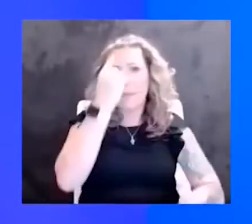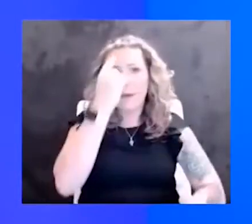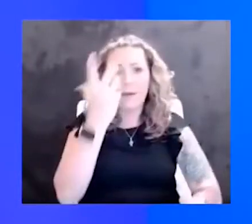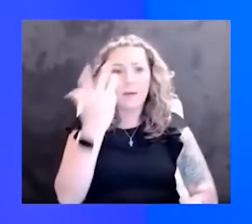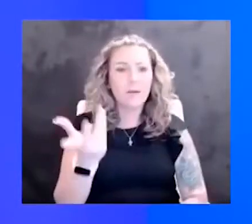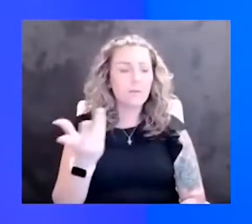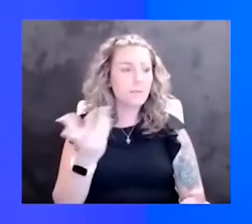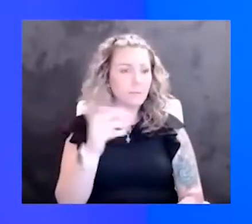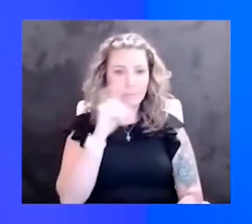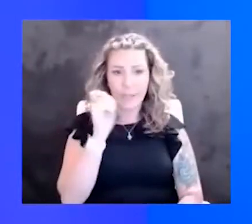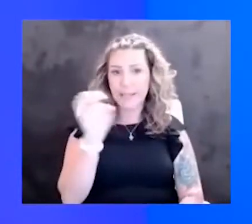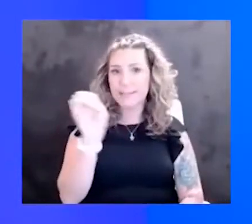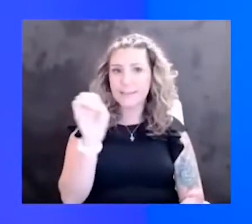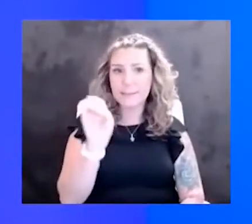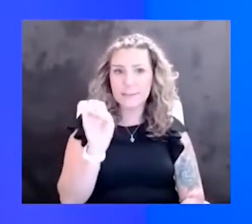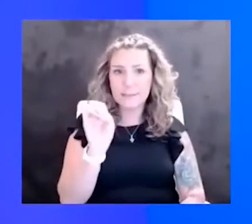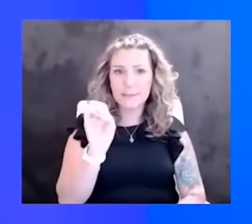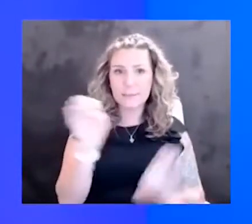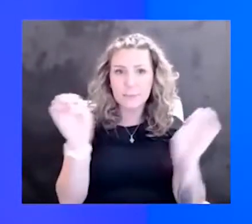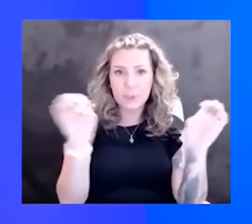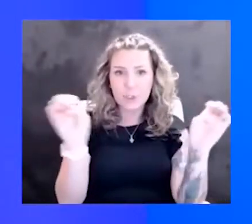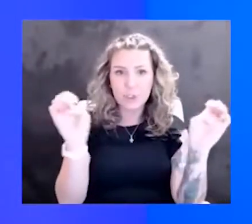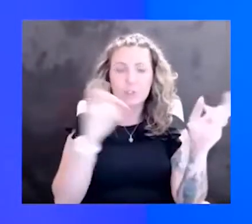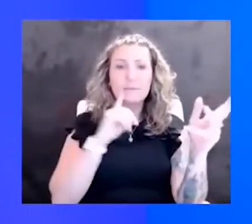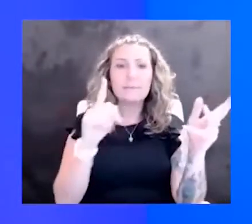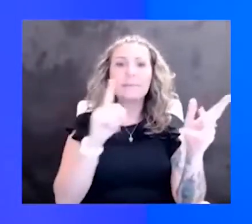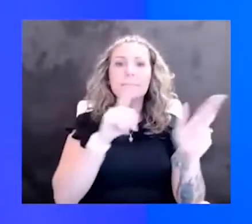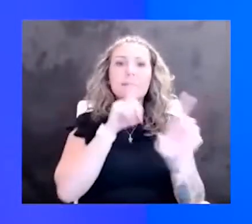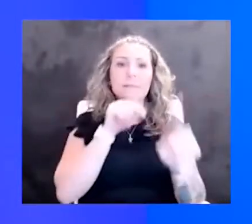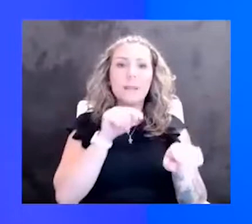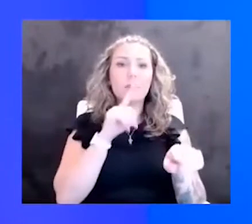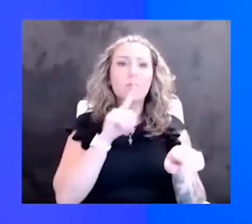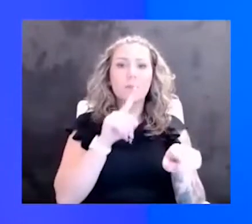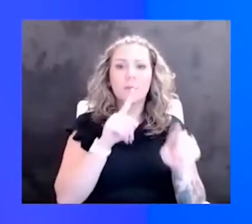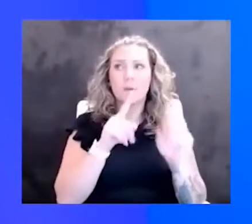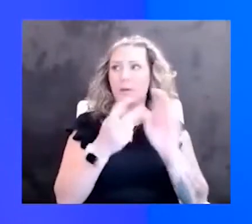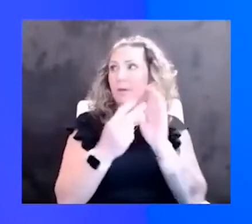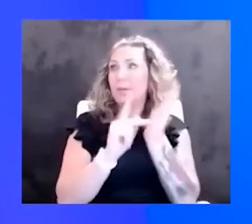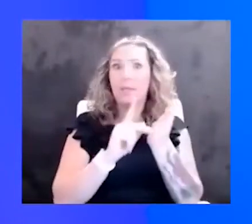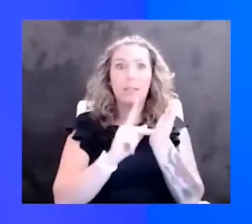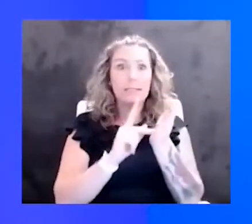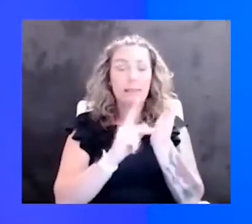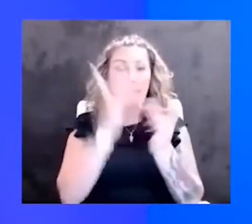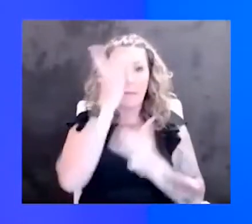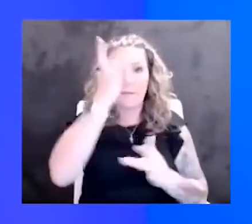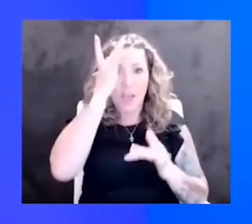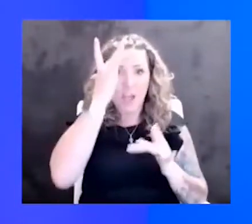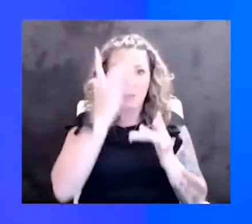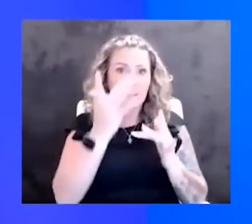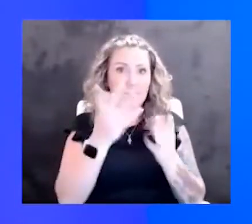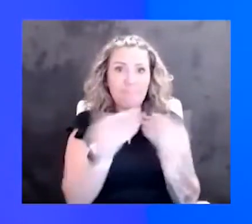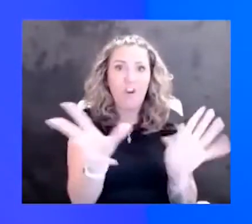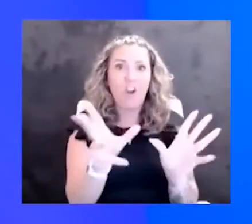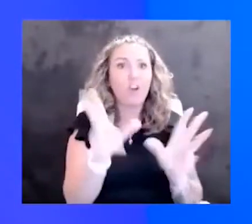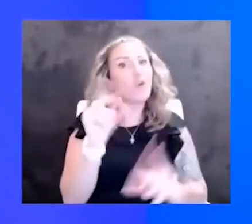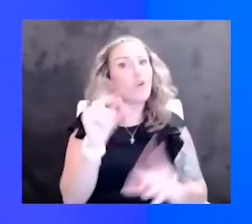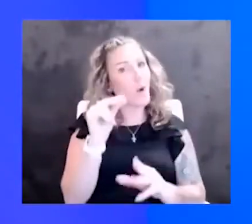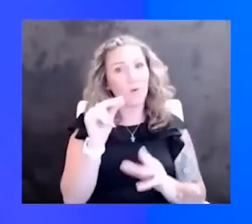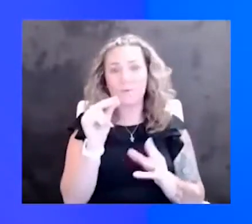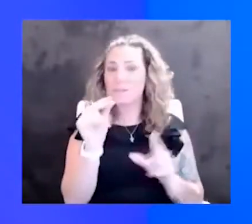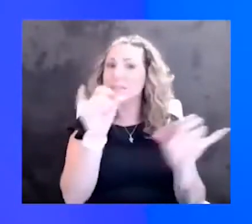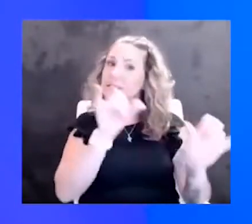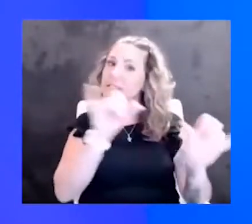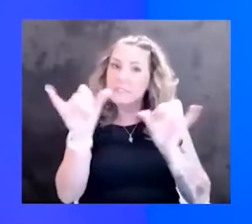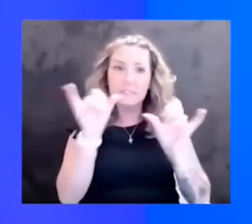emergency declaration for the state of Kansas is going away, that somehow magically the virus is going away. We still have the same battle. We still have the same need for